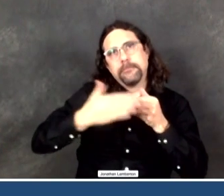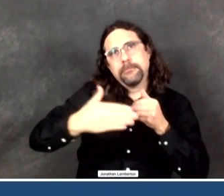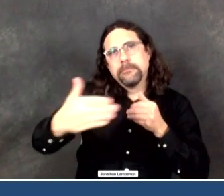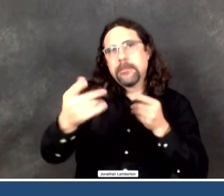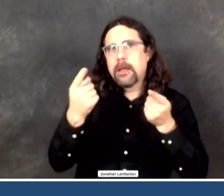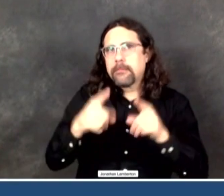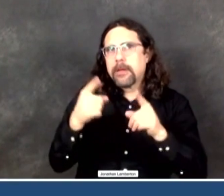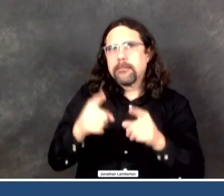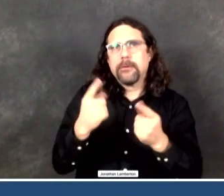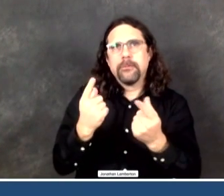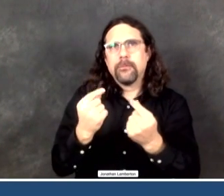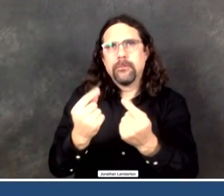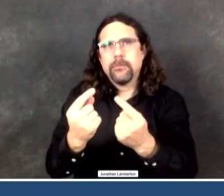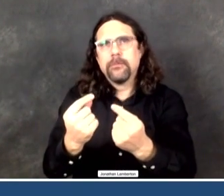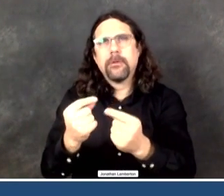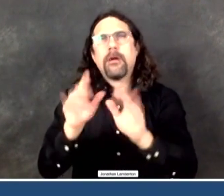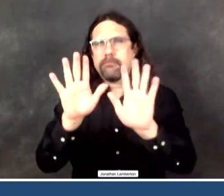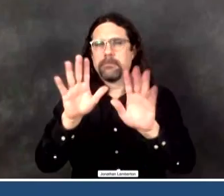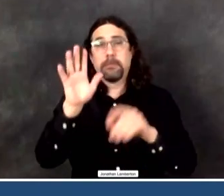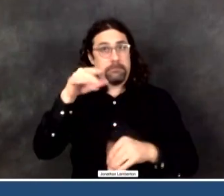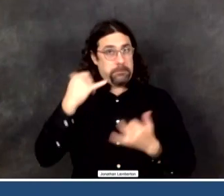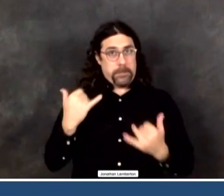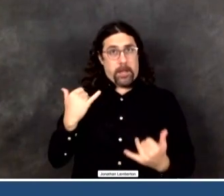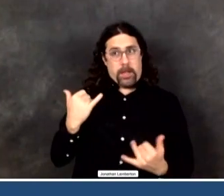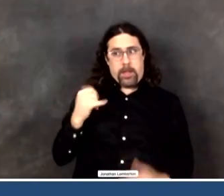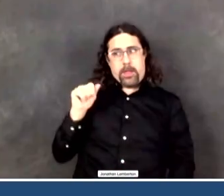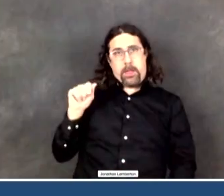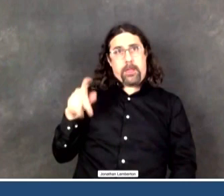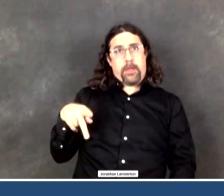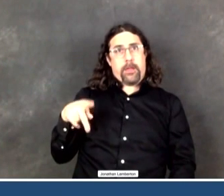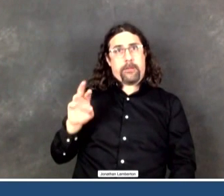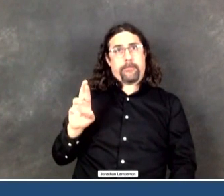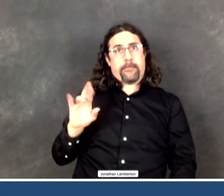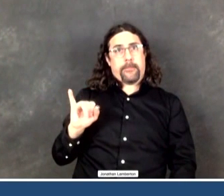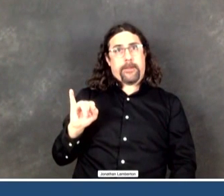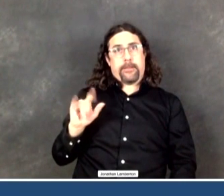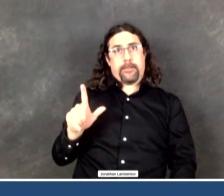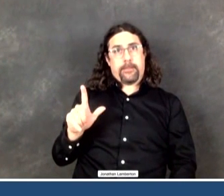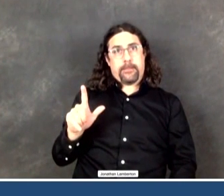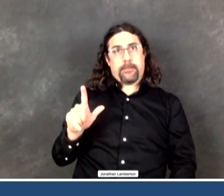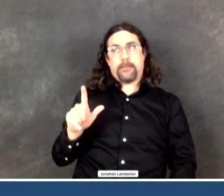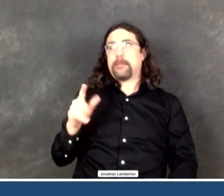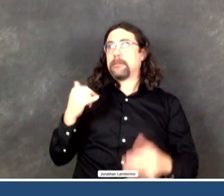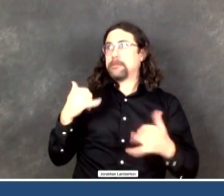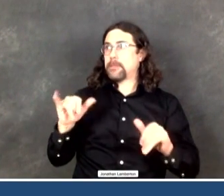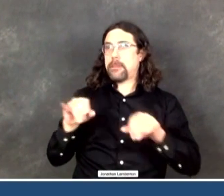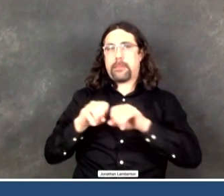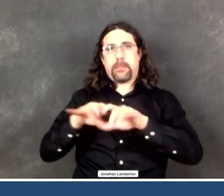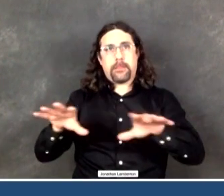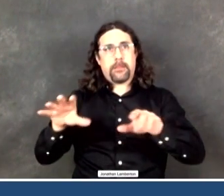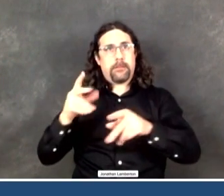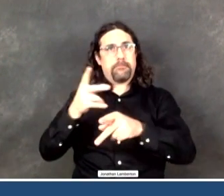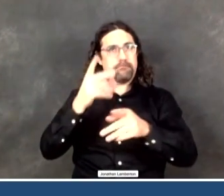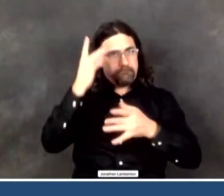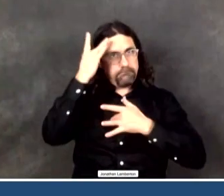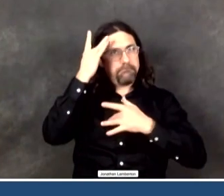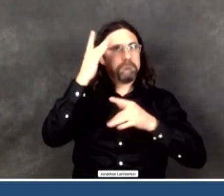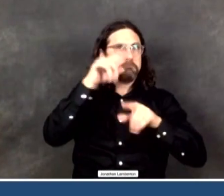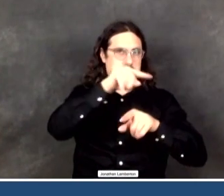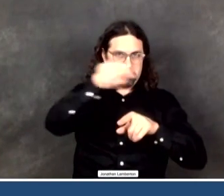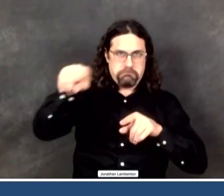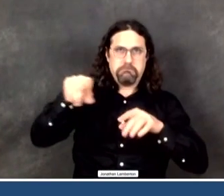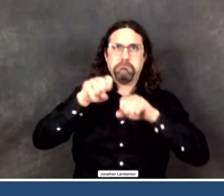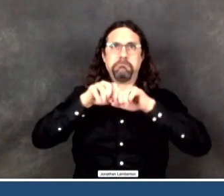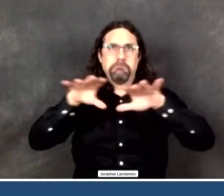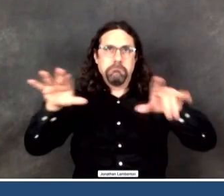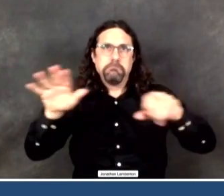going to go into May. We don't know yet what this disease will do. We may get the kind of relief in May that allows us to begin to make